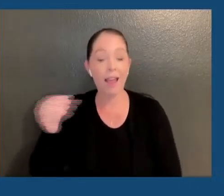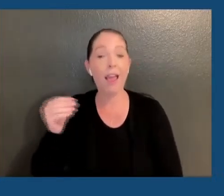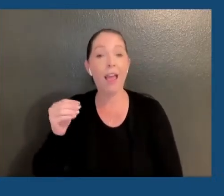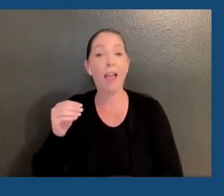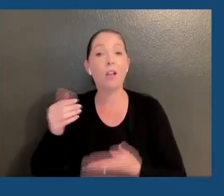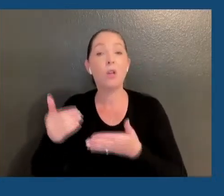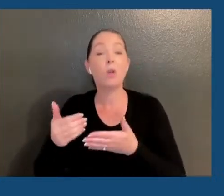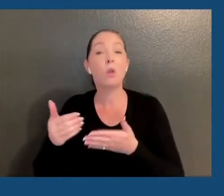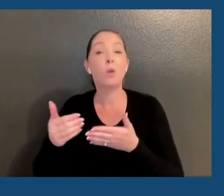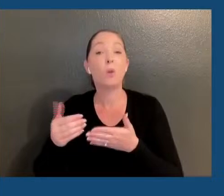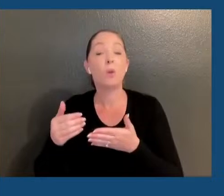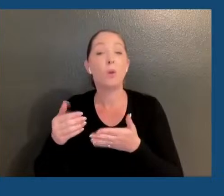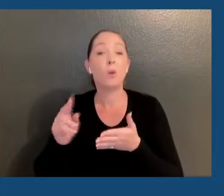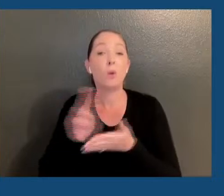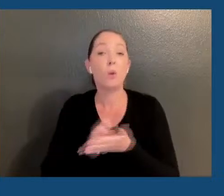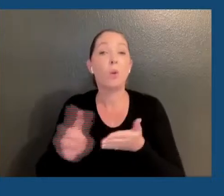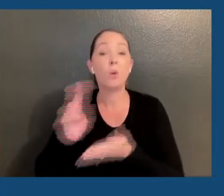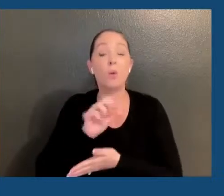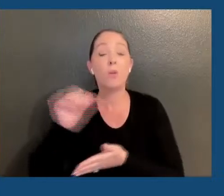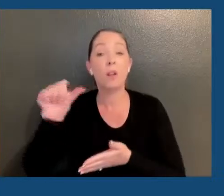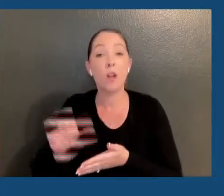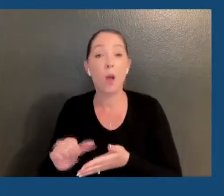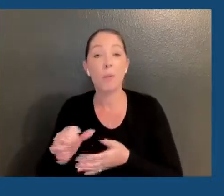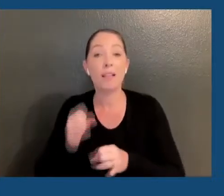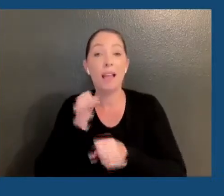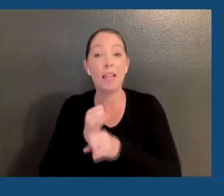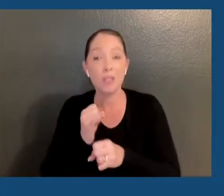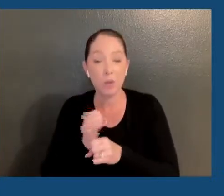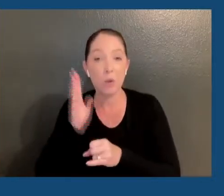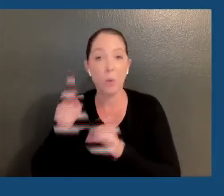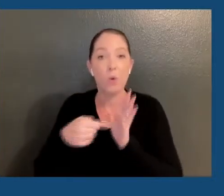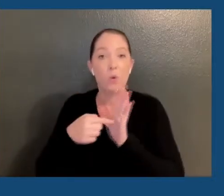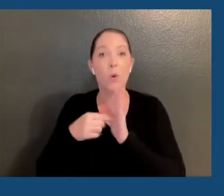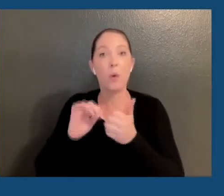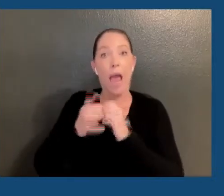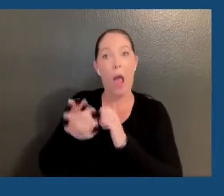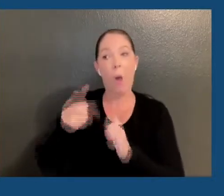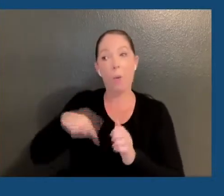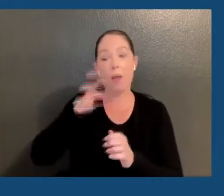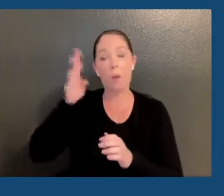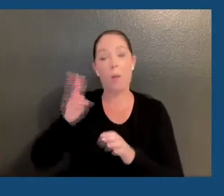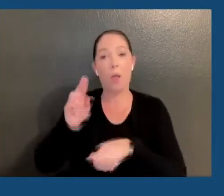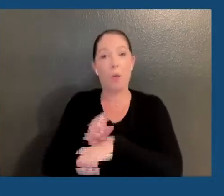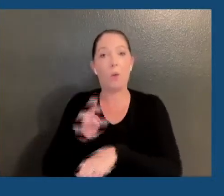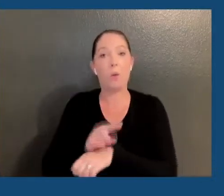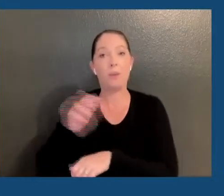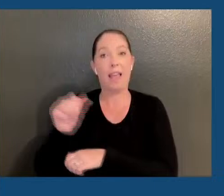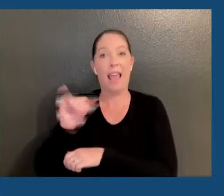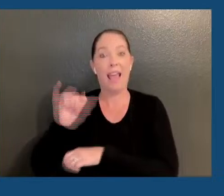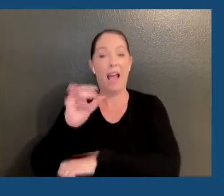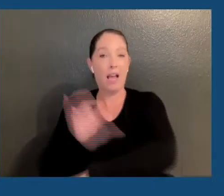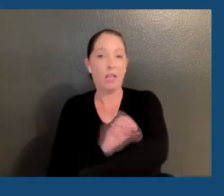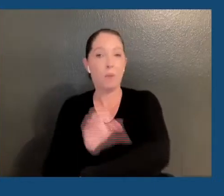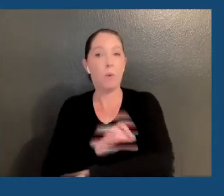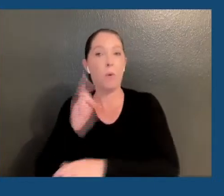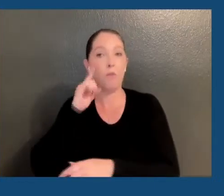world-famous RNA Institute, who will show you exactly how we will use the AI computer to help the people in the world.